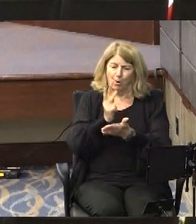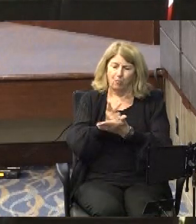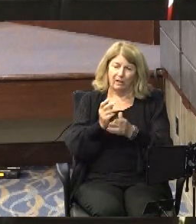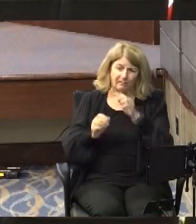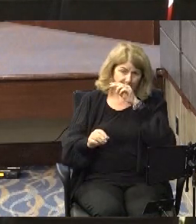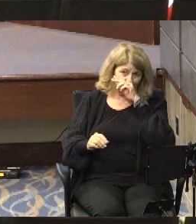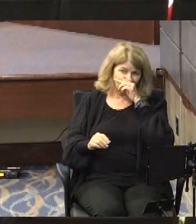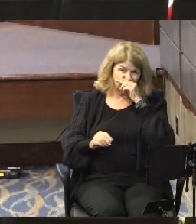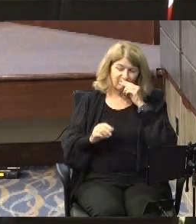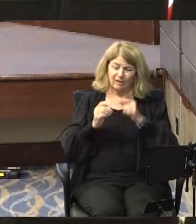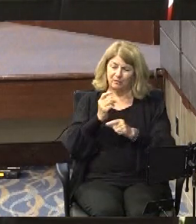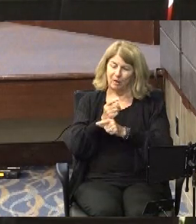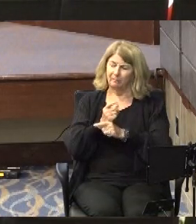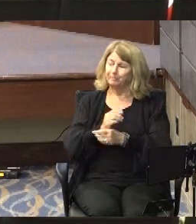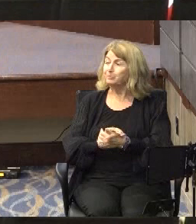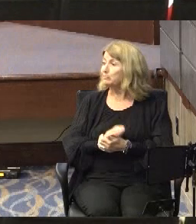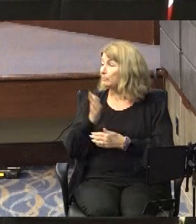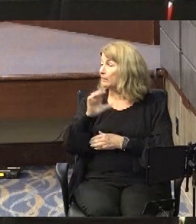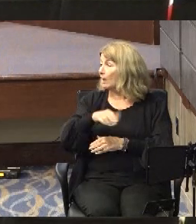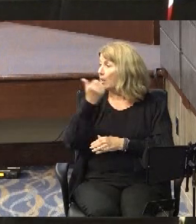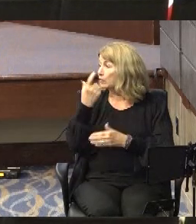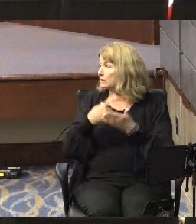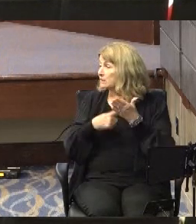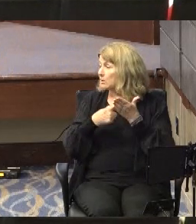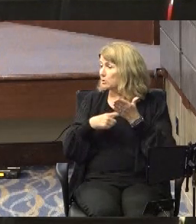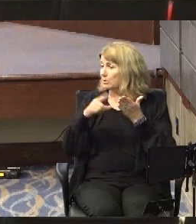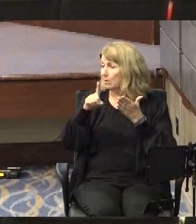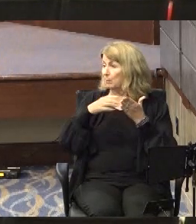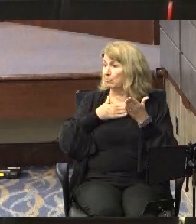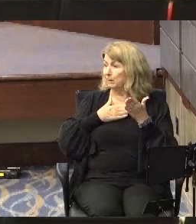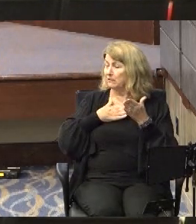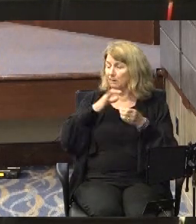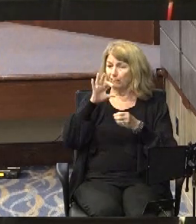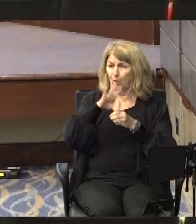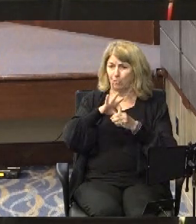All right. Any other discussion? Please poll the council.